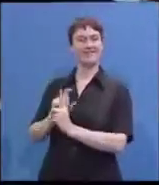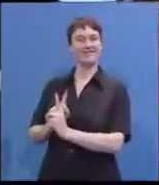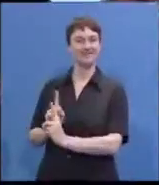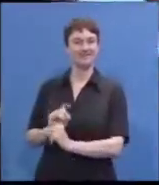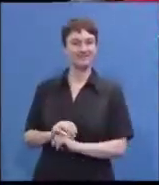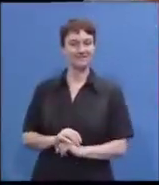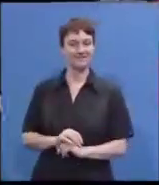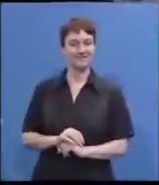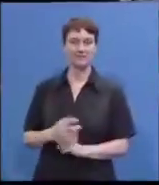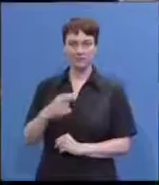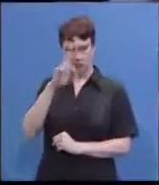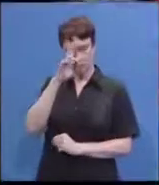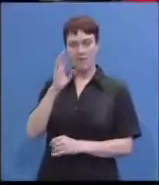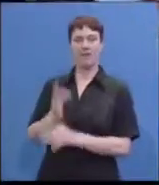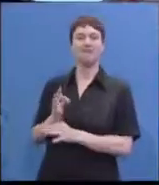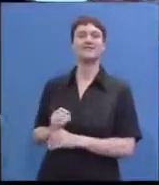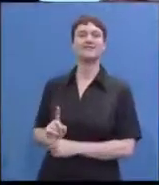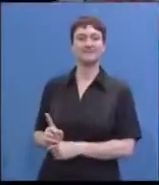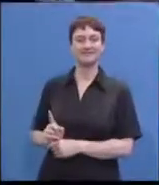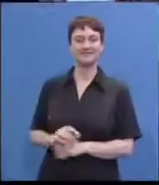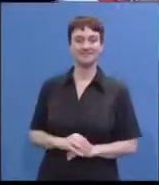of Dada,